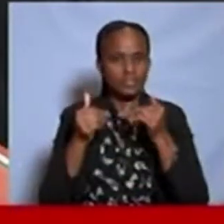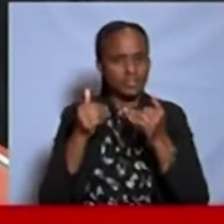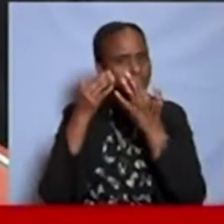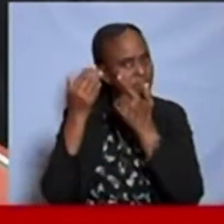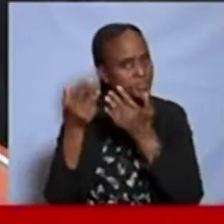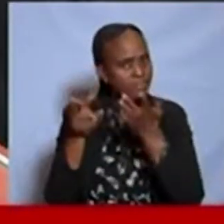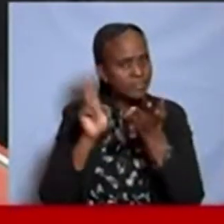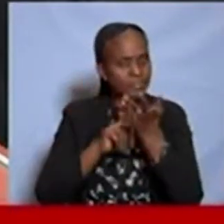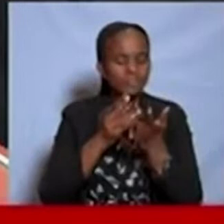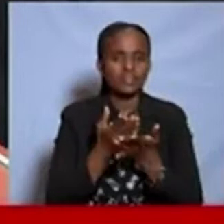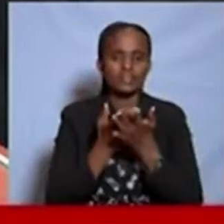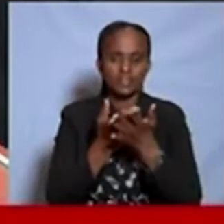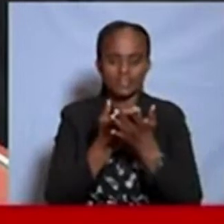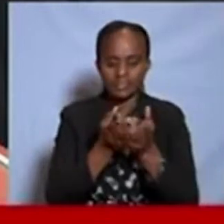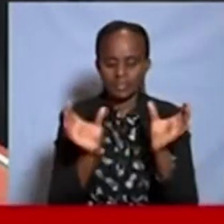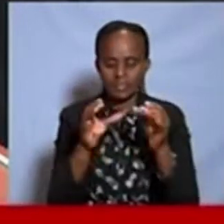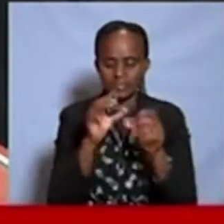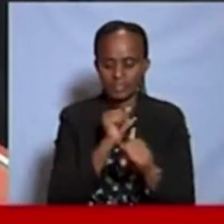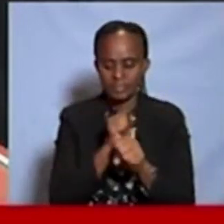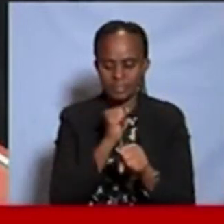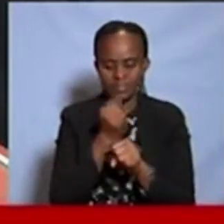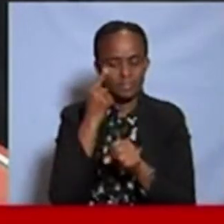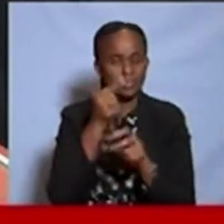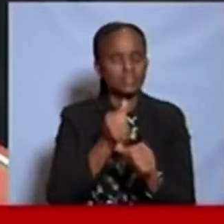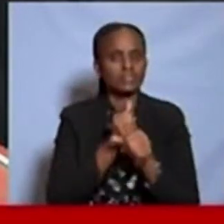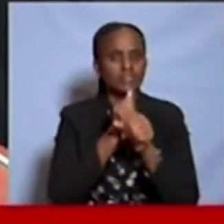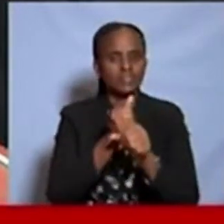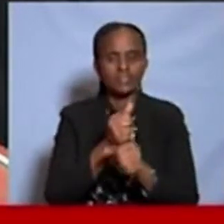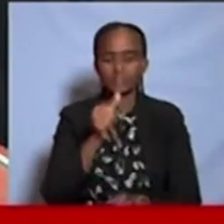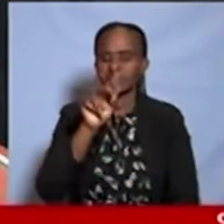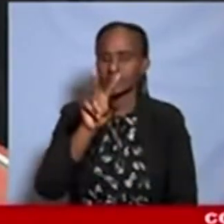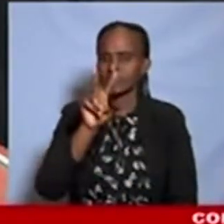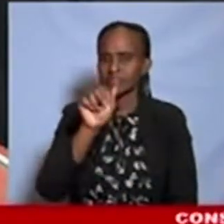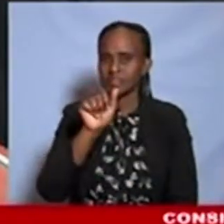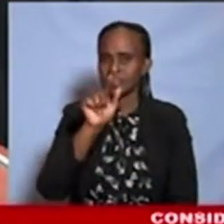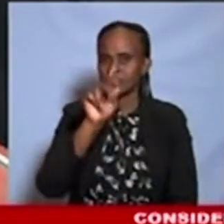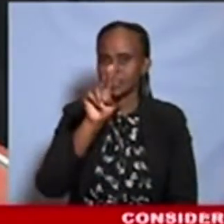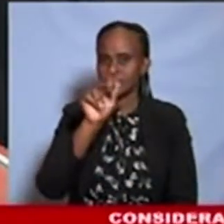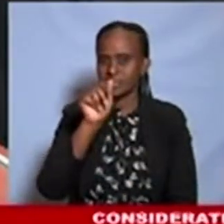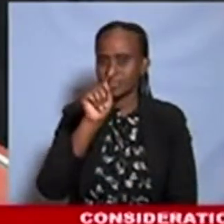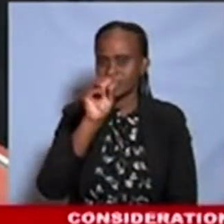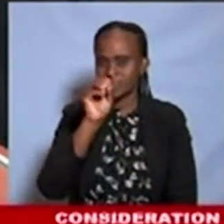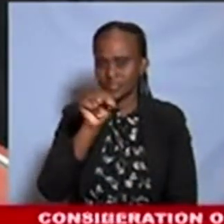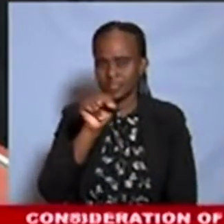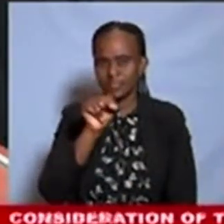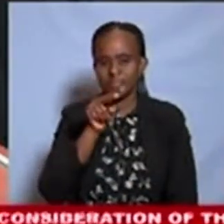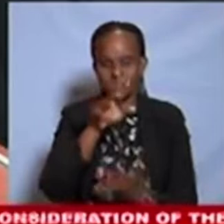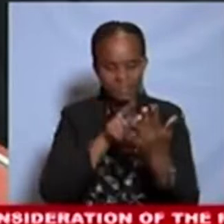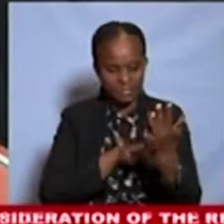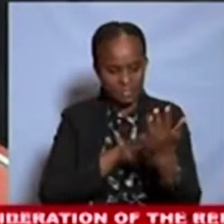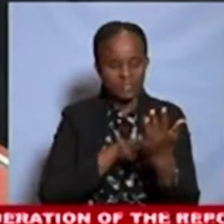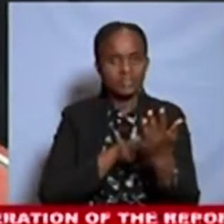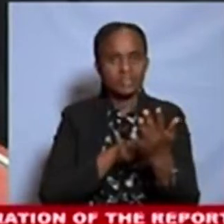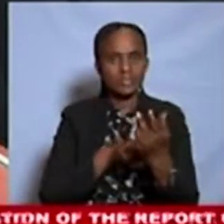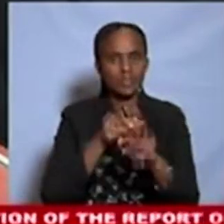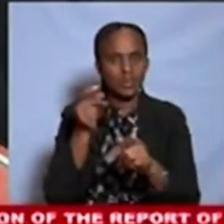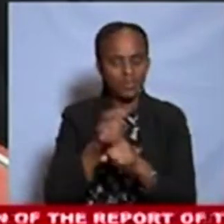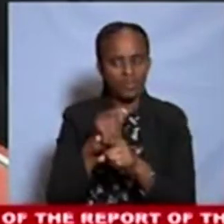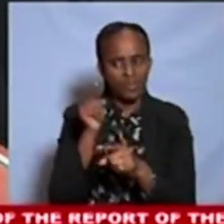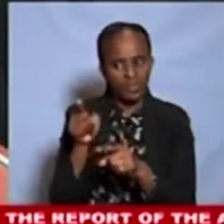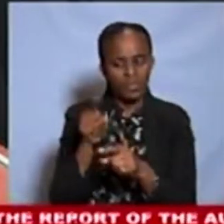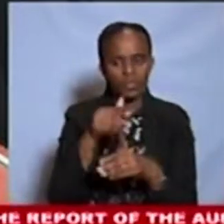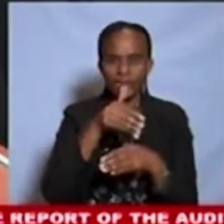that the council is waiting for the award of evaluation role, which has since been awarded, Chair, by the Evaluation